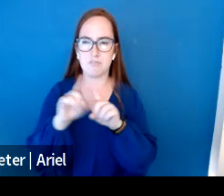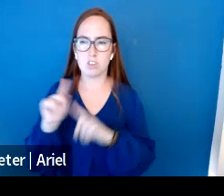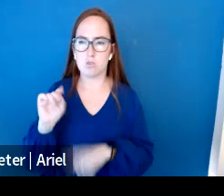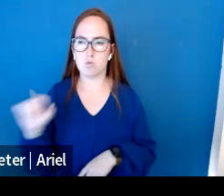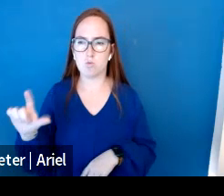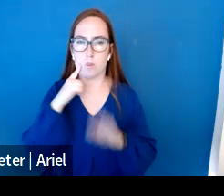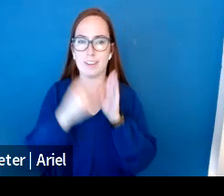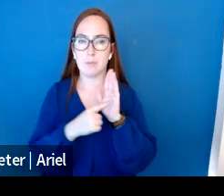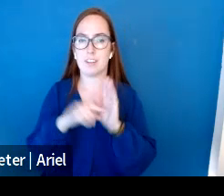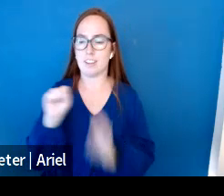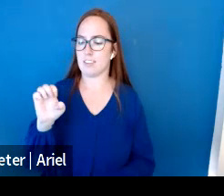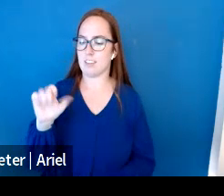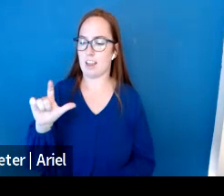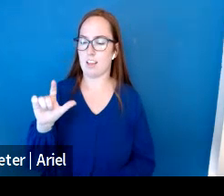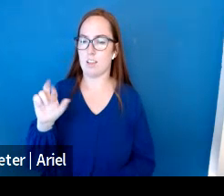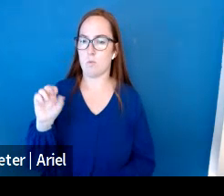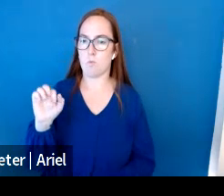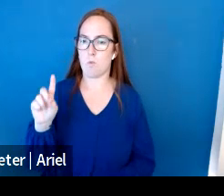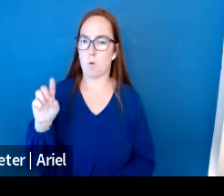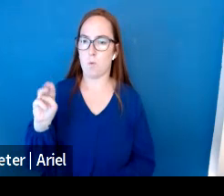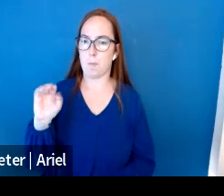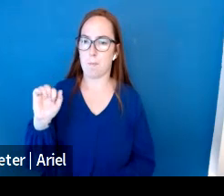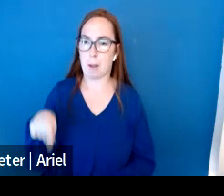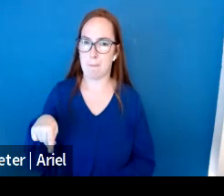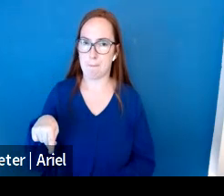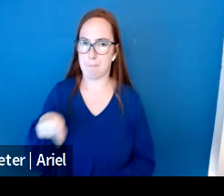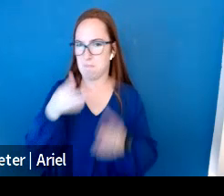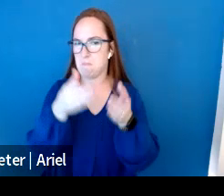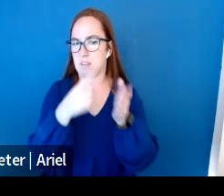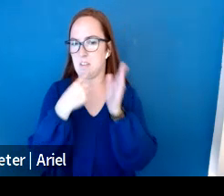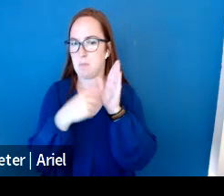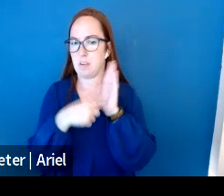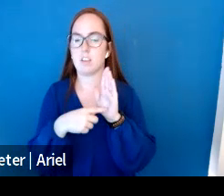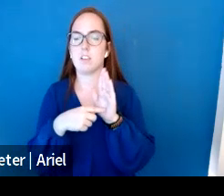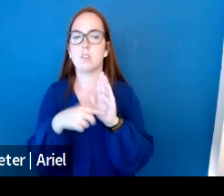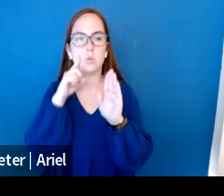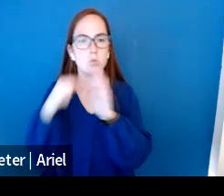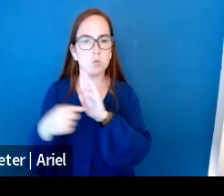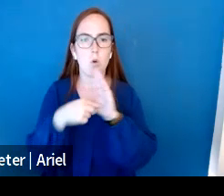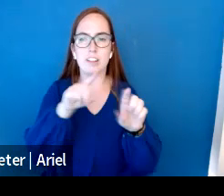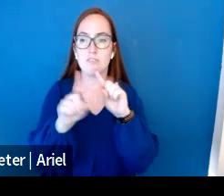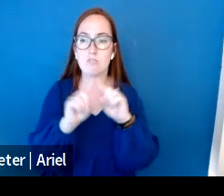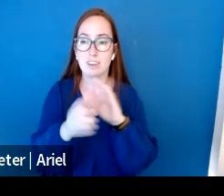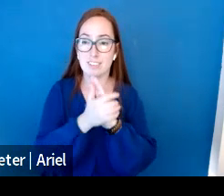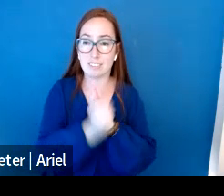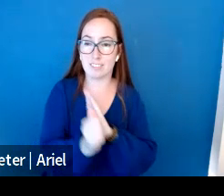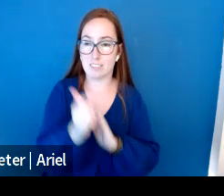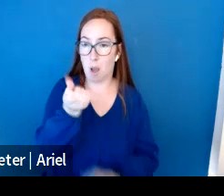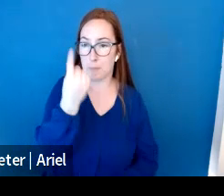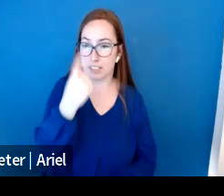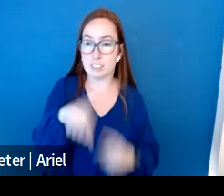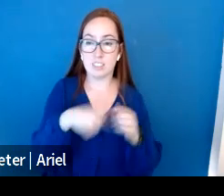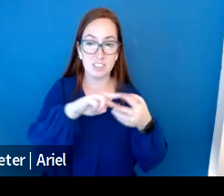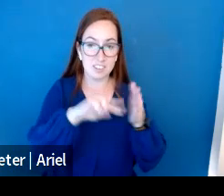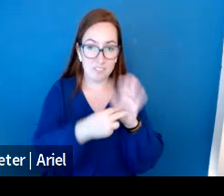SEL roadmap. Here's an example of the different competencies defined, and then the skills that